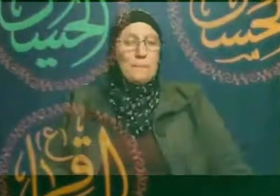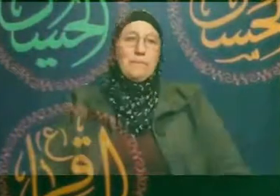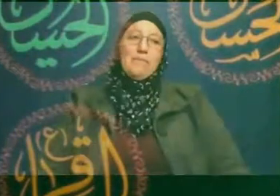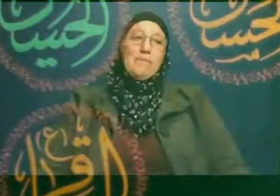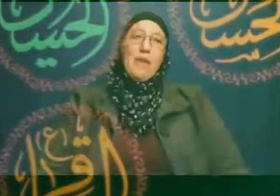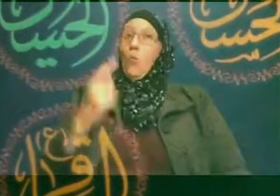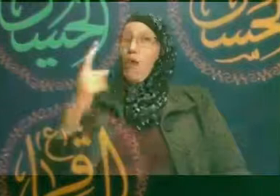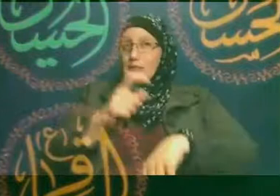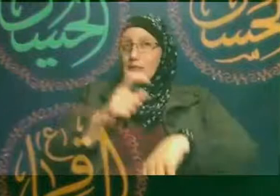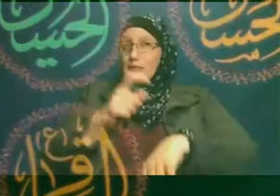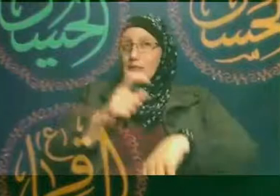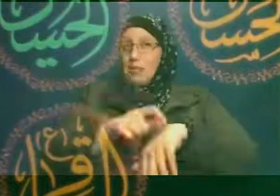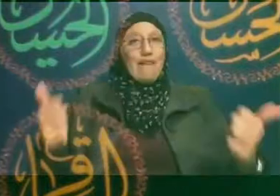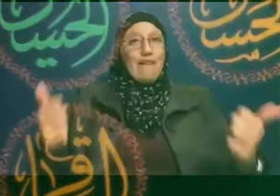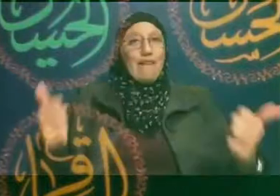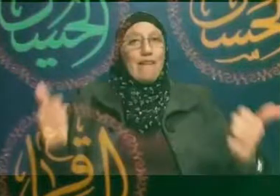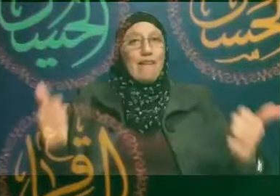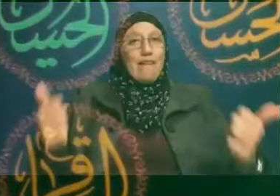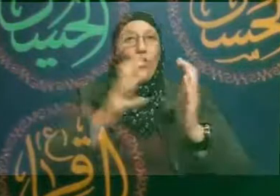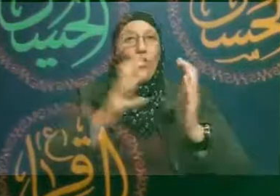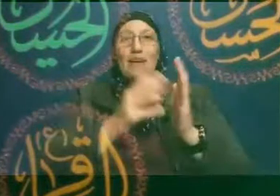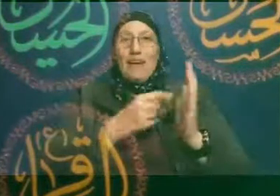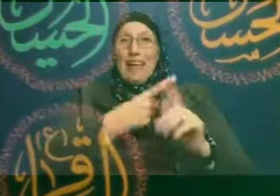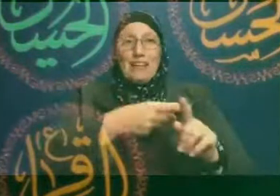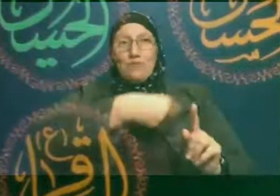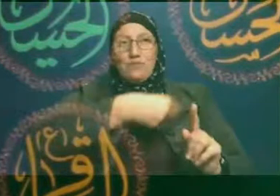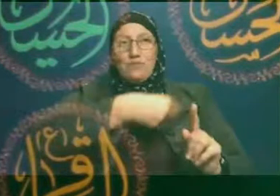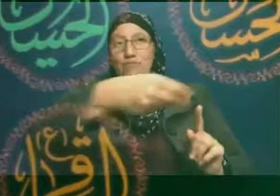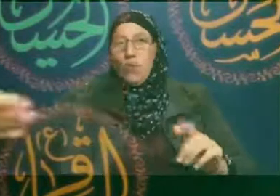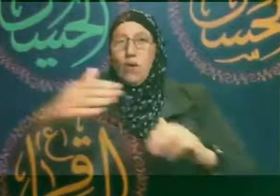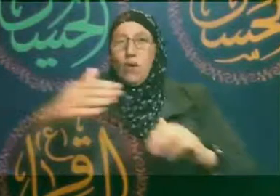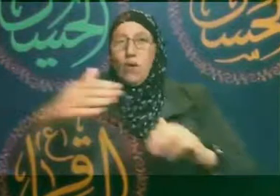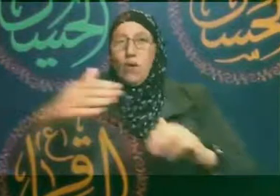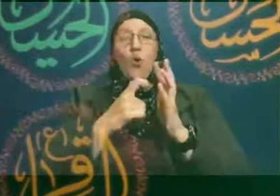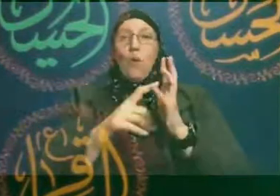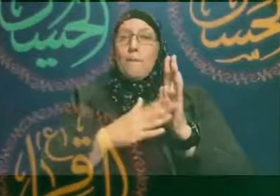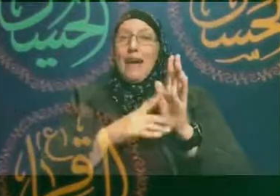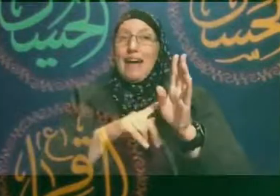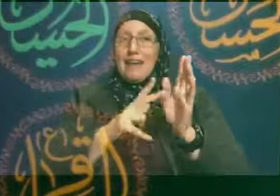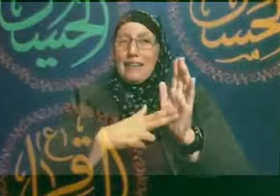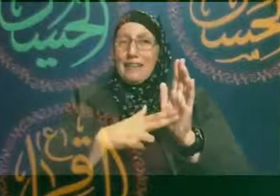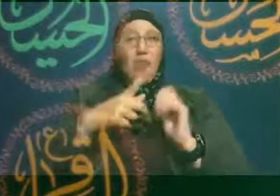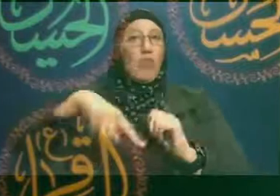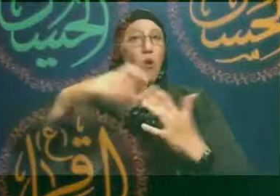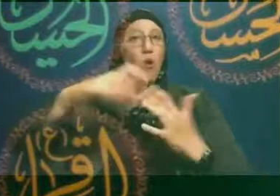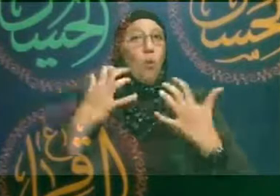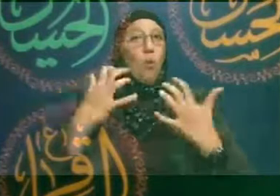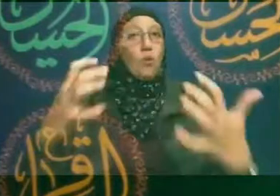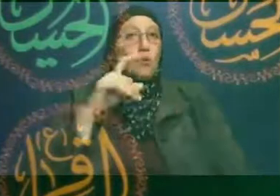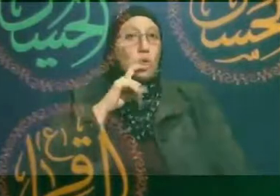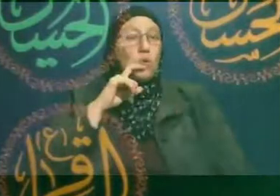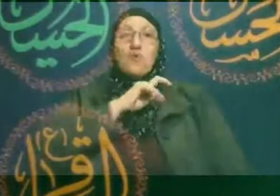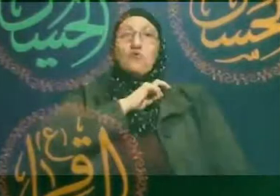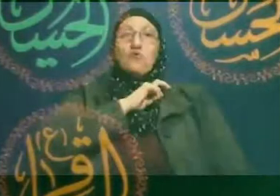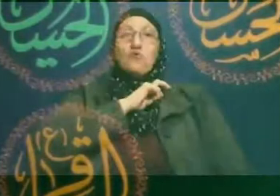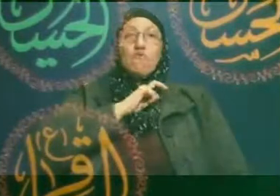Dua Kumail, distributed it to the audience. And my audience, they were all priests and chaplains of Catholic